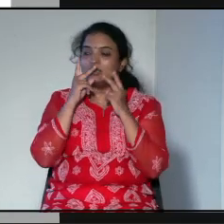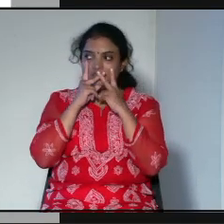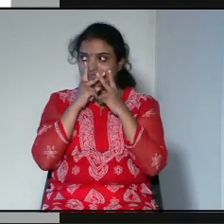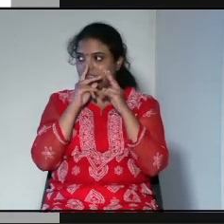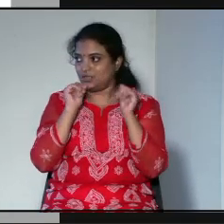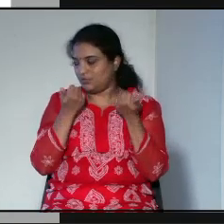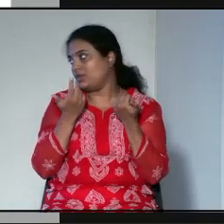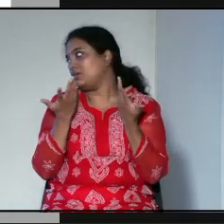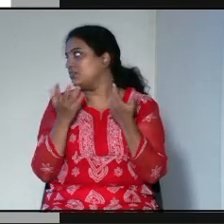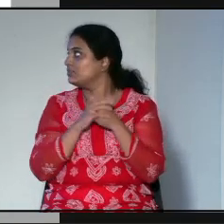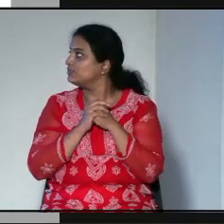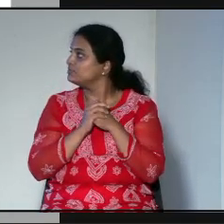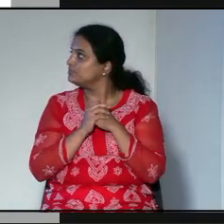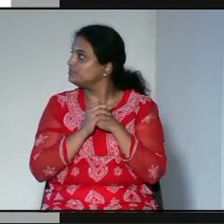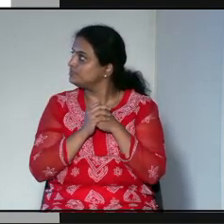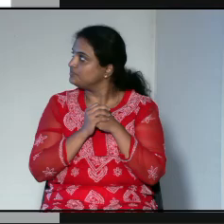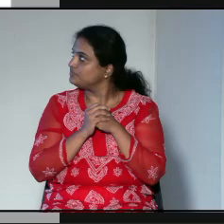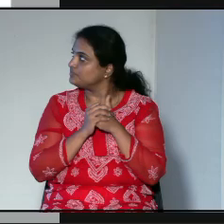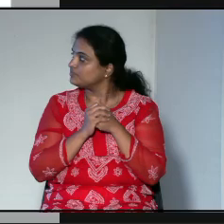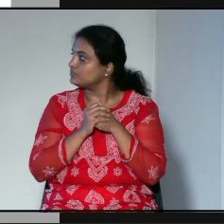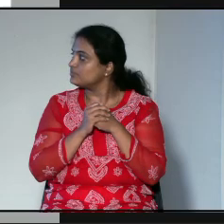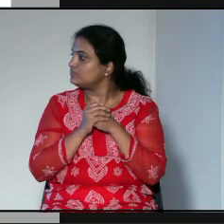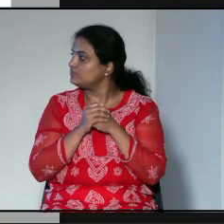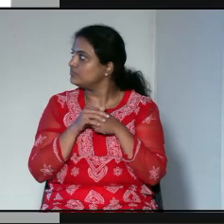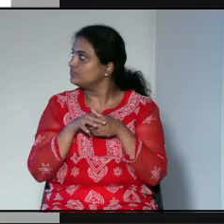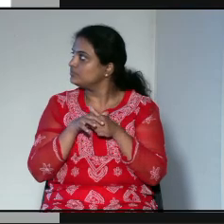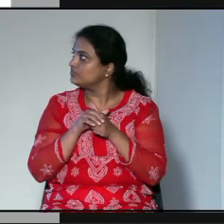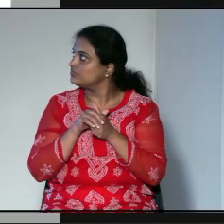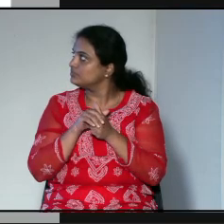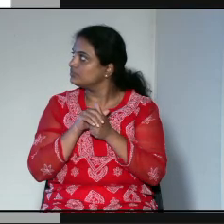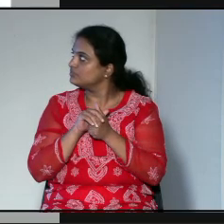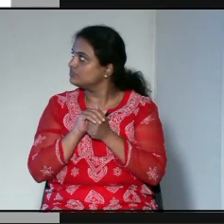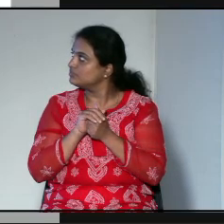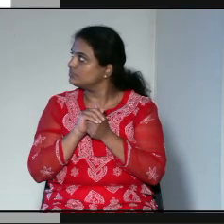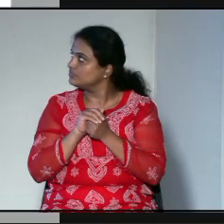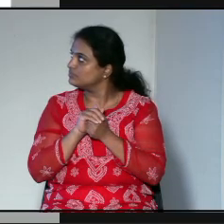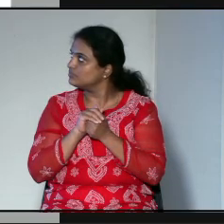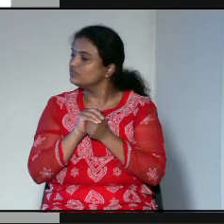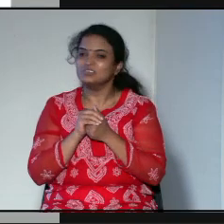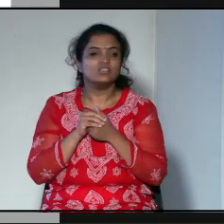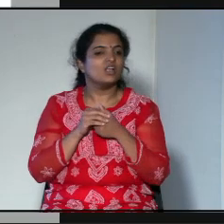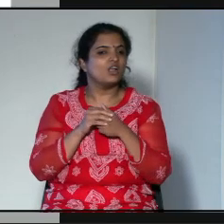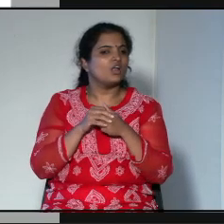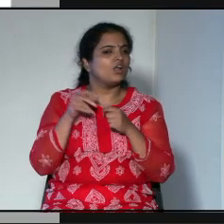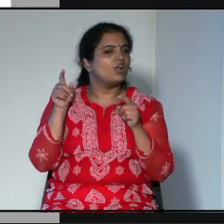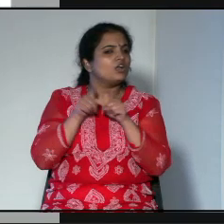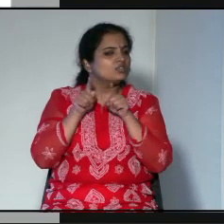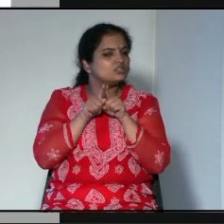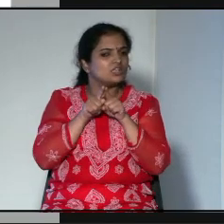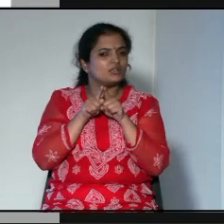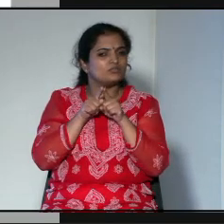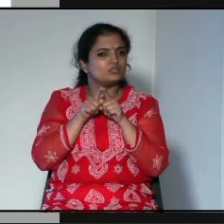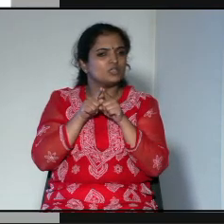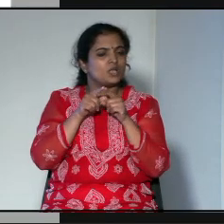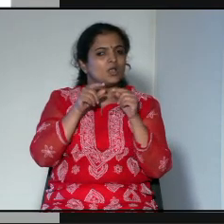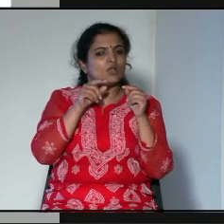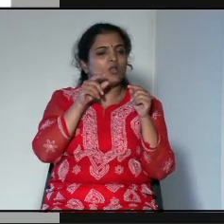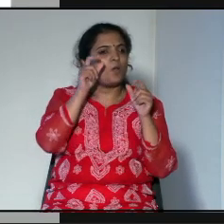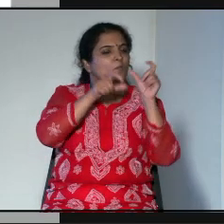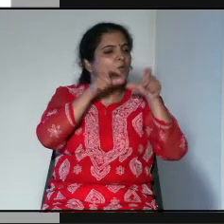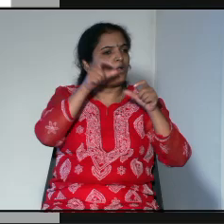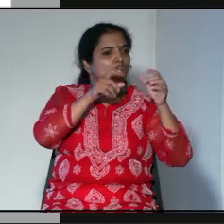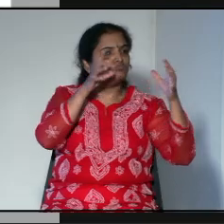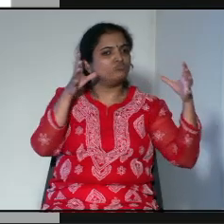Daily life of city commuters, queues and crowds repeatedly enter her work, mostly as a dense mass of